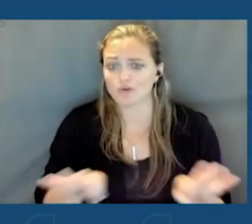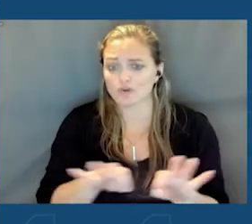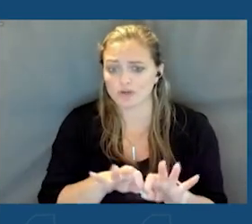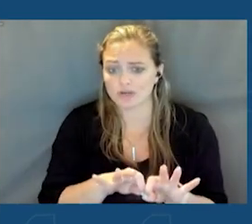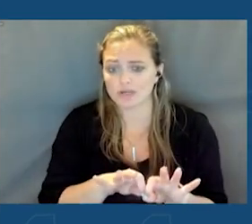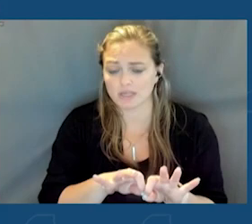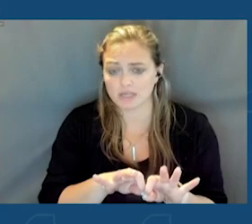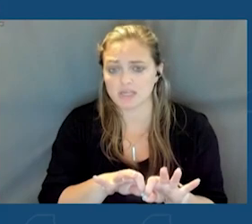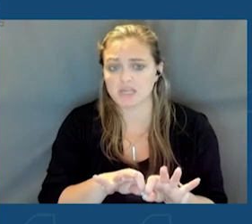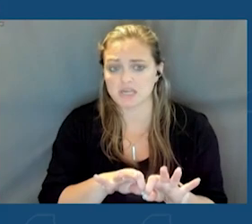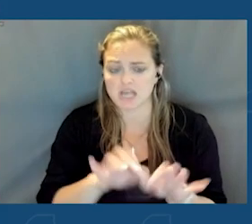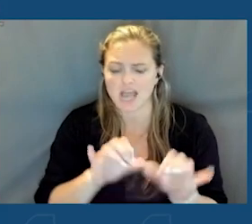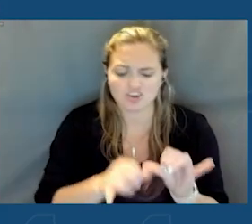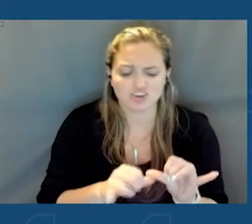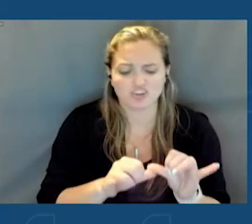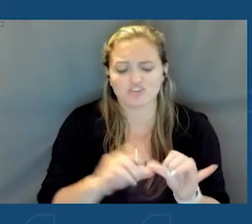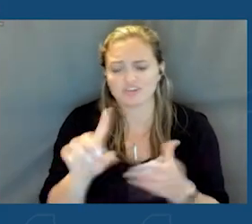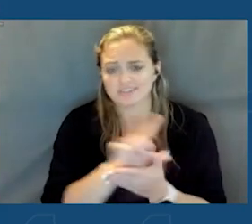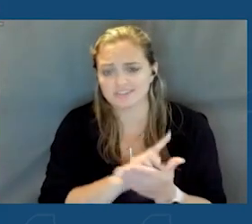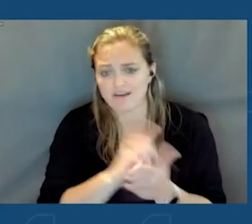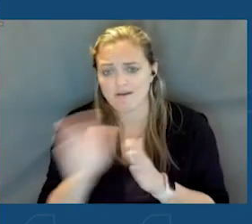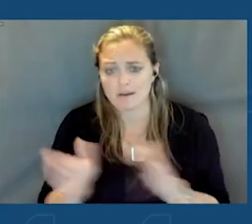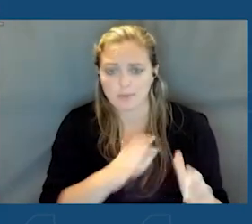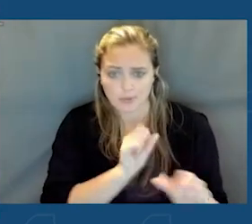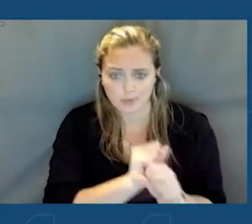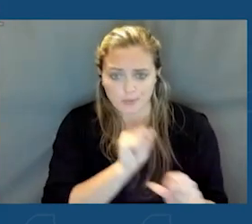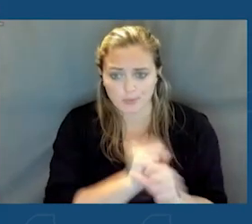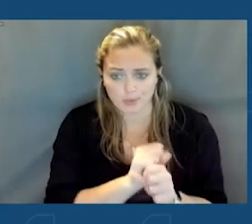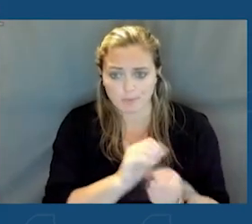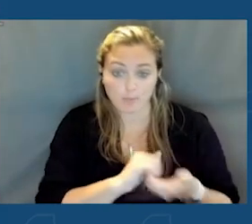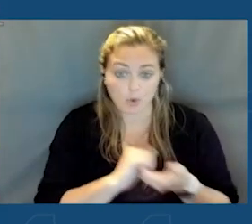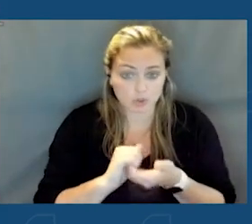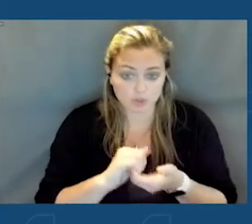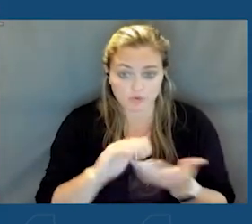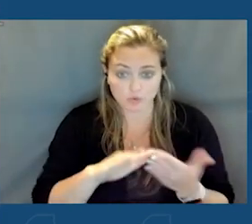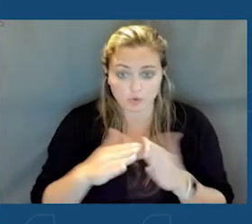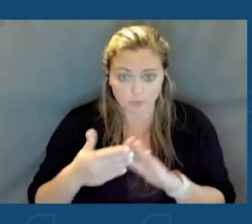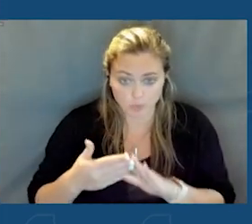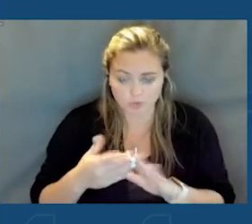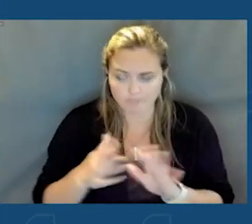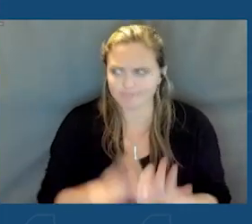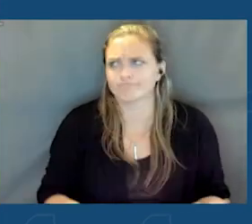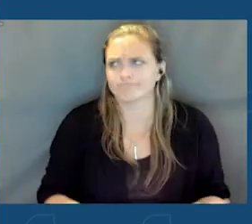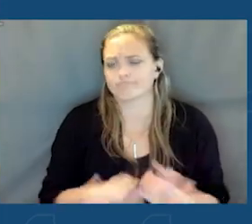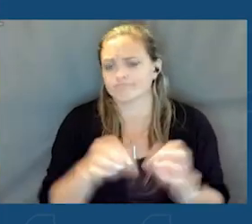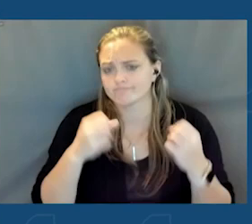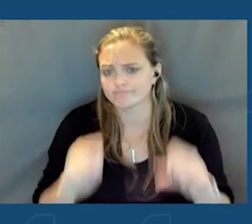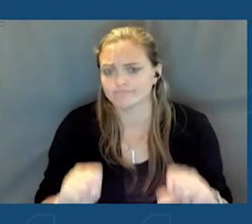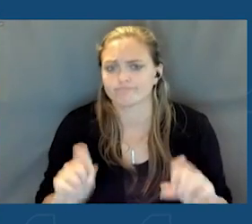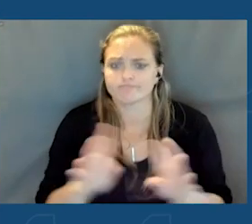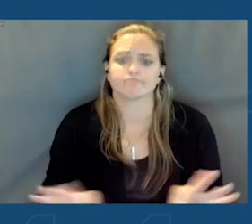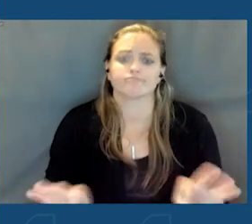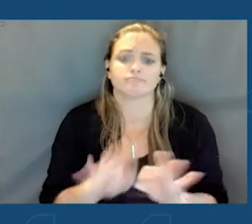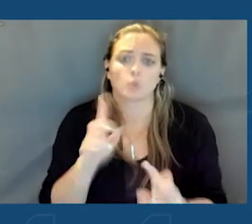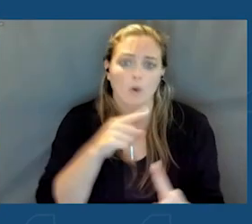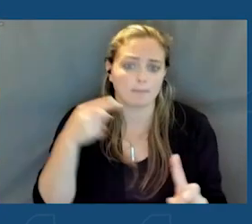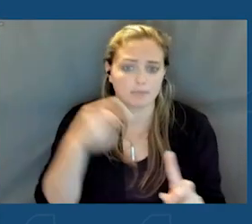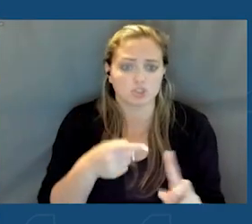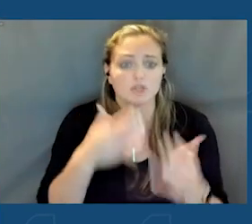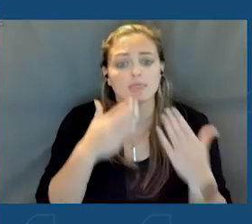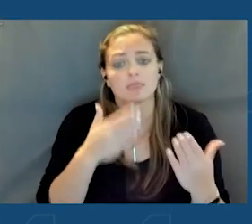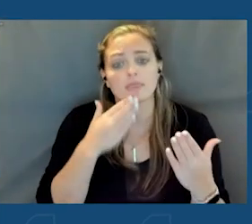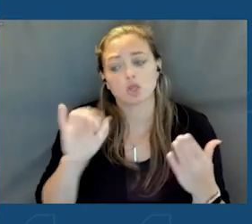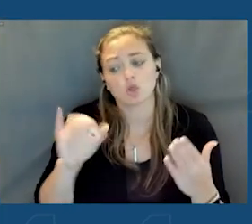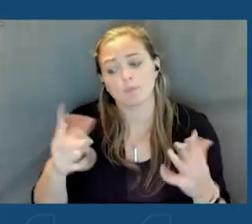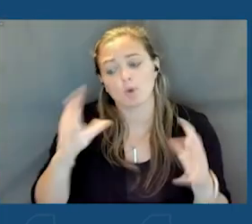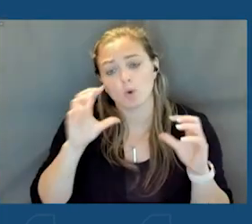work. Partnership with the community is essential to our strategy, and it is essential to our mission. Thank you, Borough President